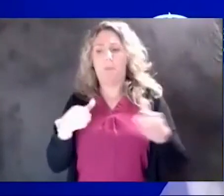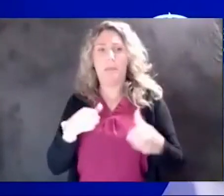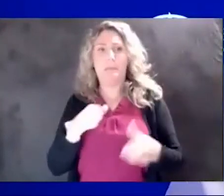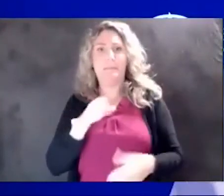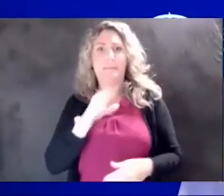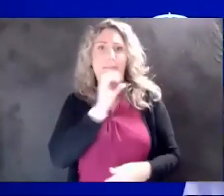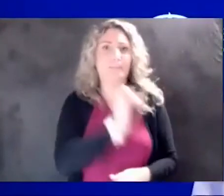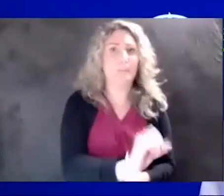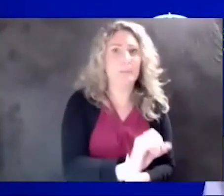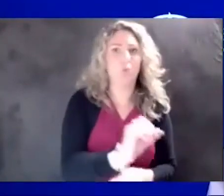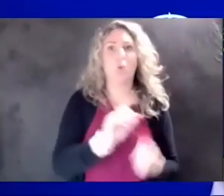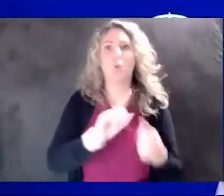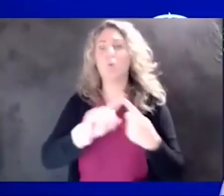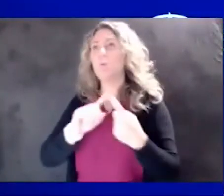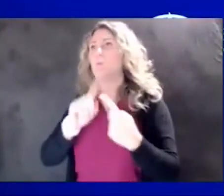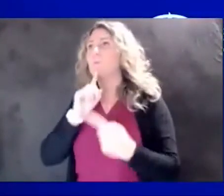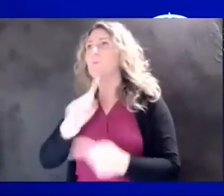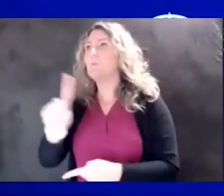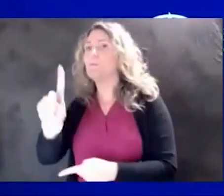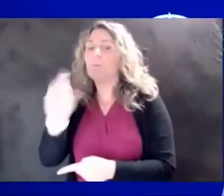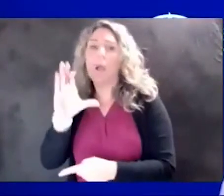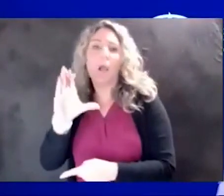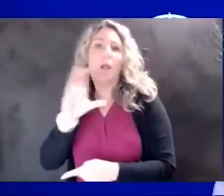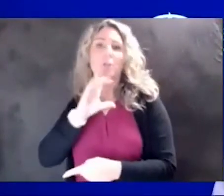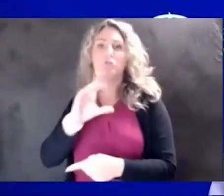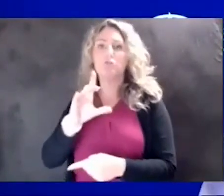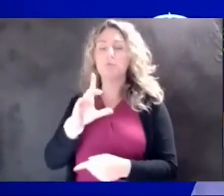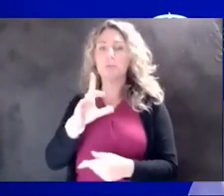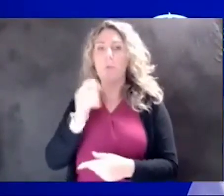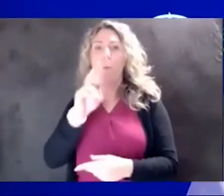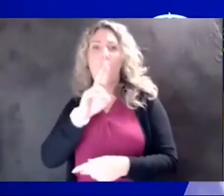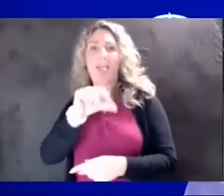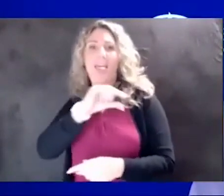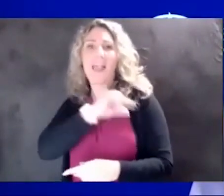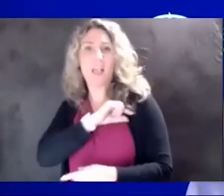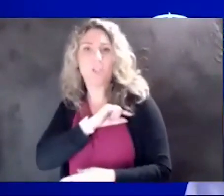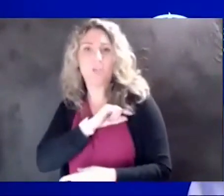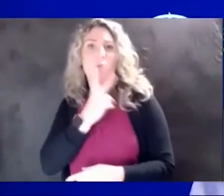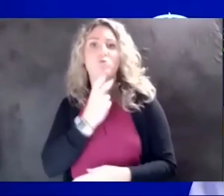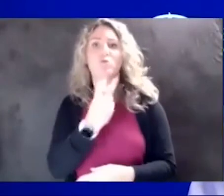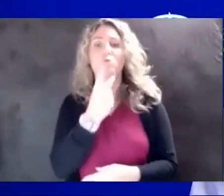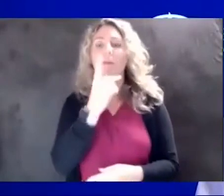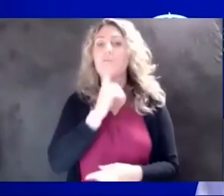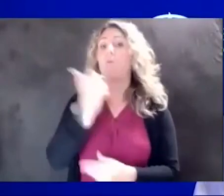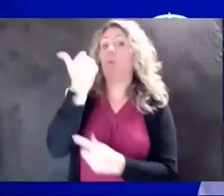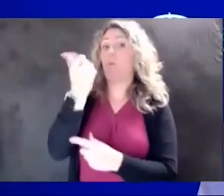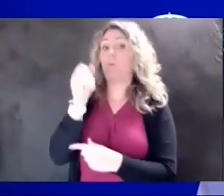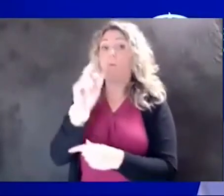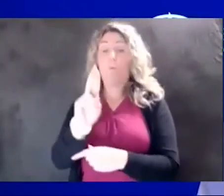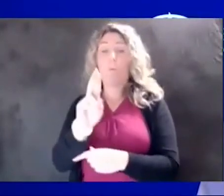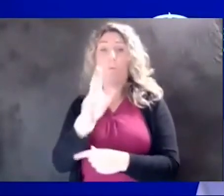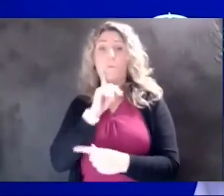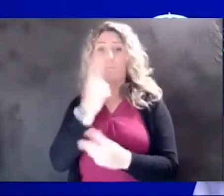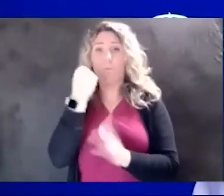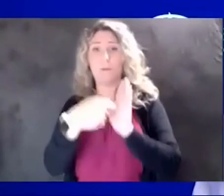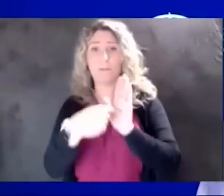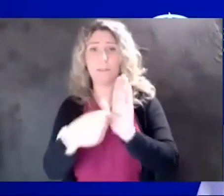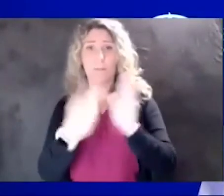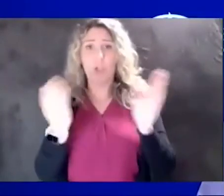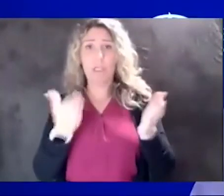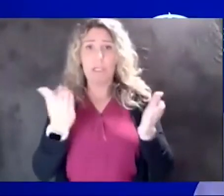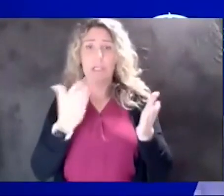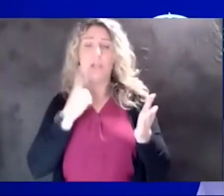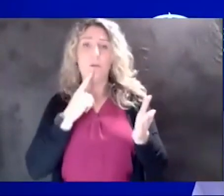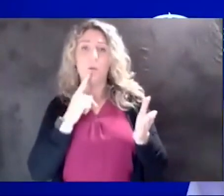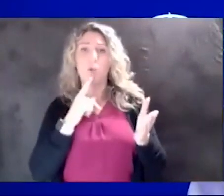plus or 100? Or is it the eligible population, 12 years old and older? Or, for instance, here we have the designation of 18